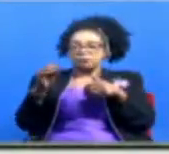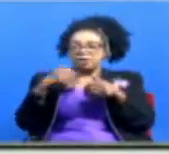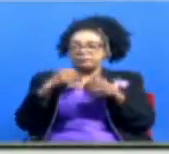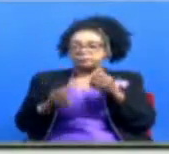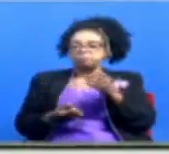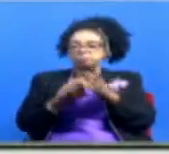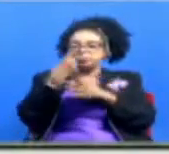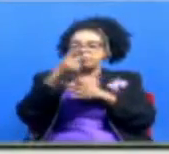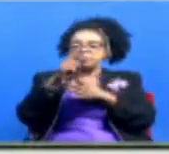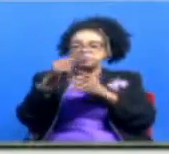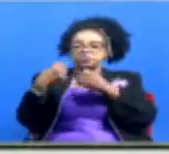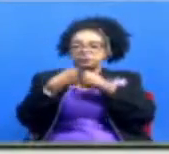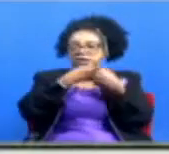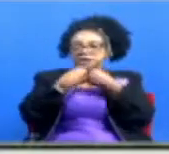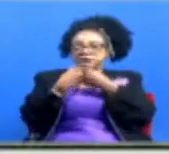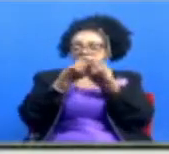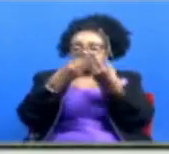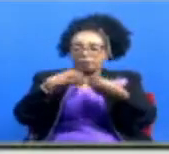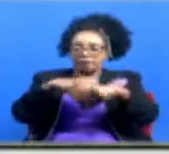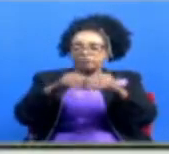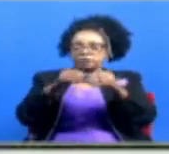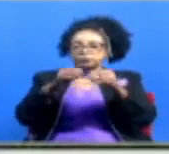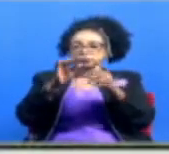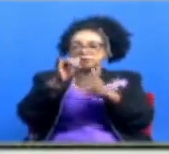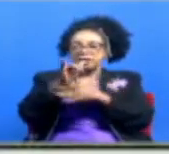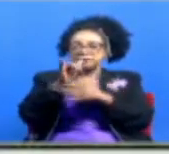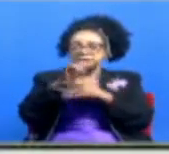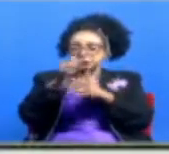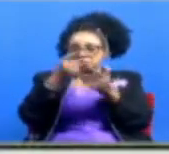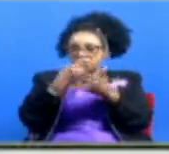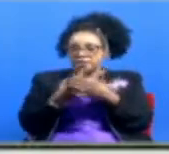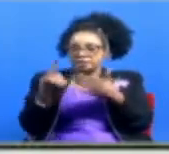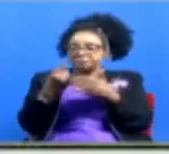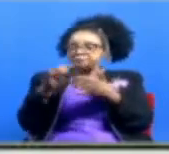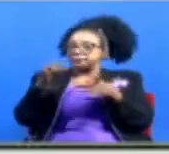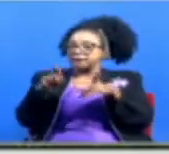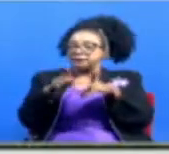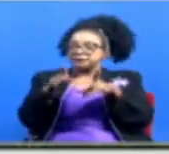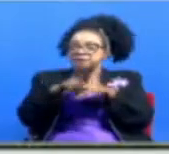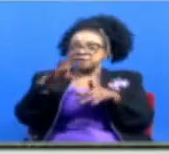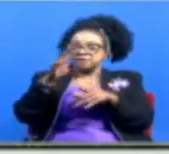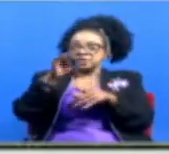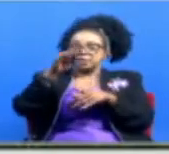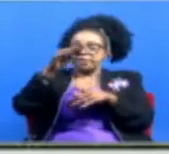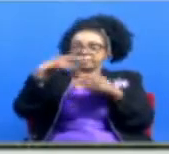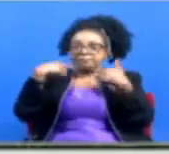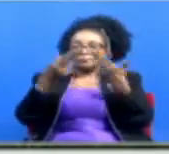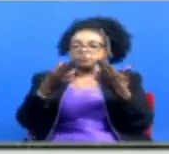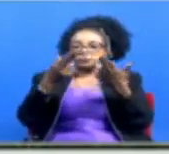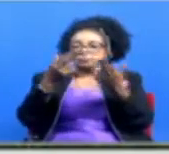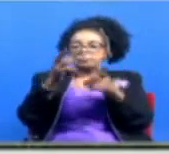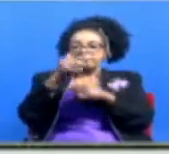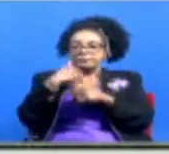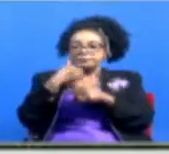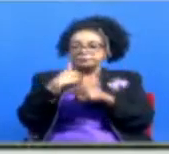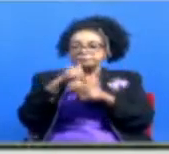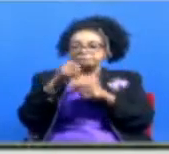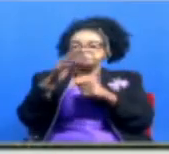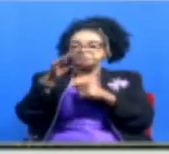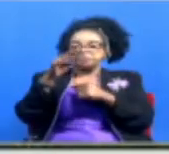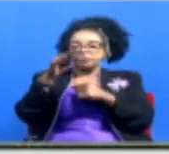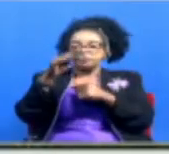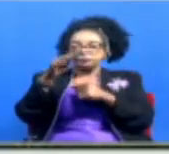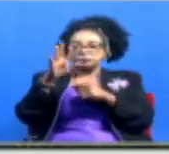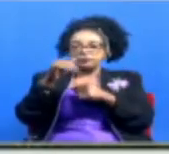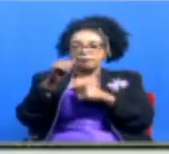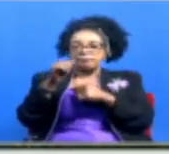and decided to follow the proverbial bee. And as Zakias Masame reports, the youth are raking in a fortune from,